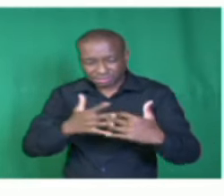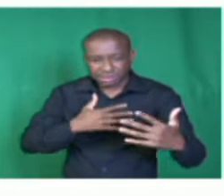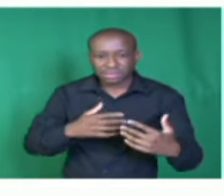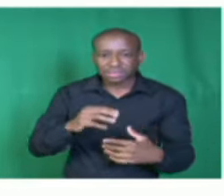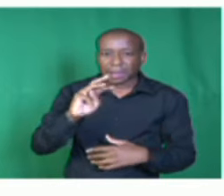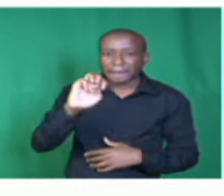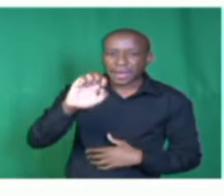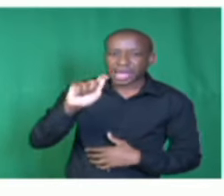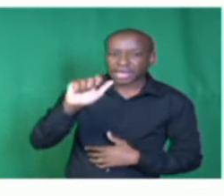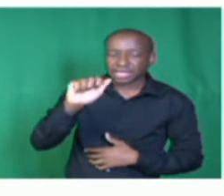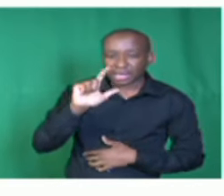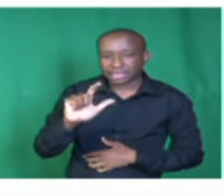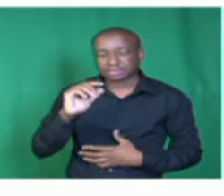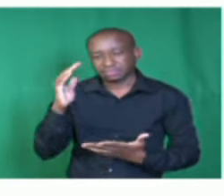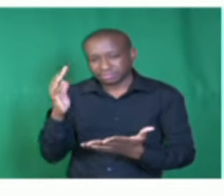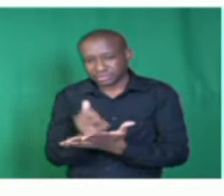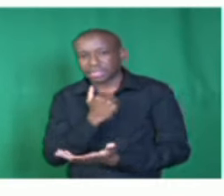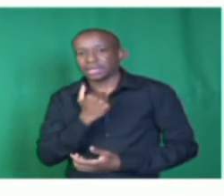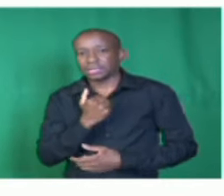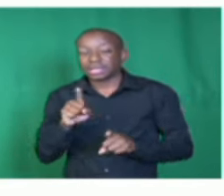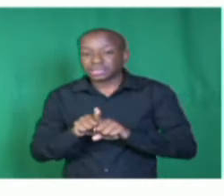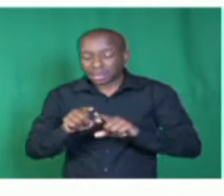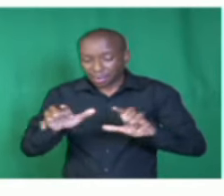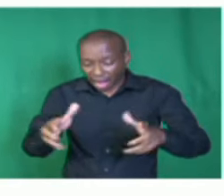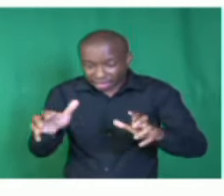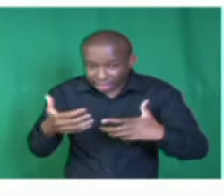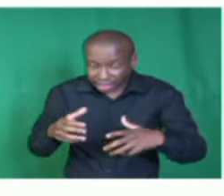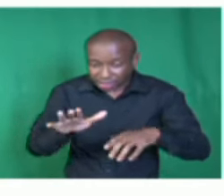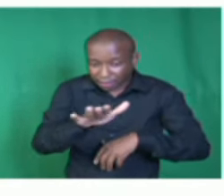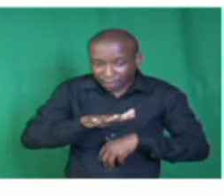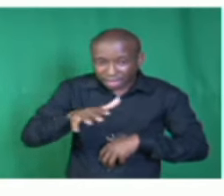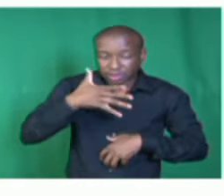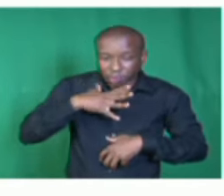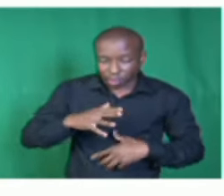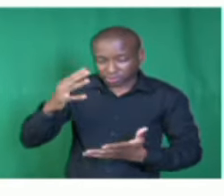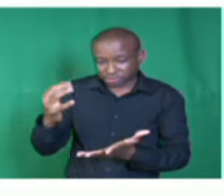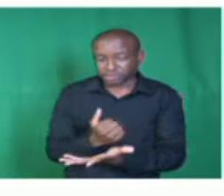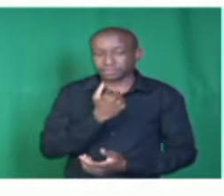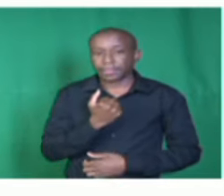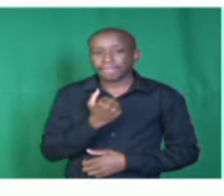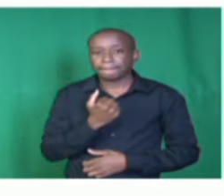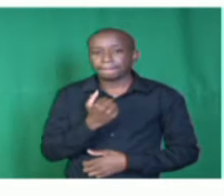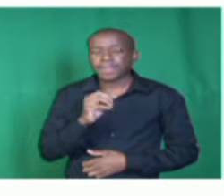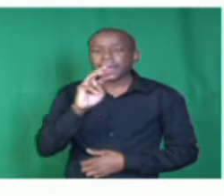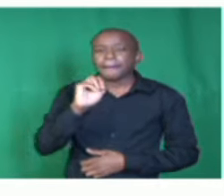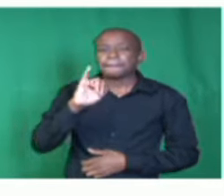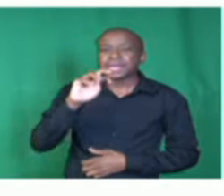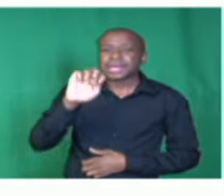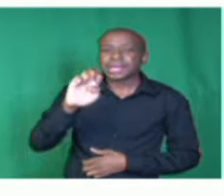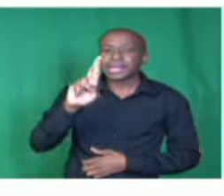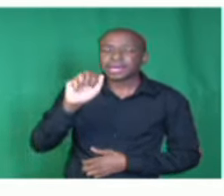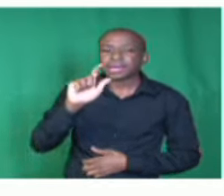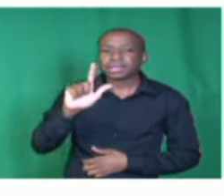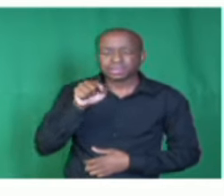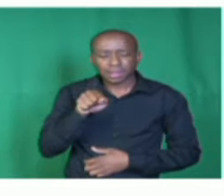metals, and farming land. Okay, the minerals that we're looking for, examples